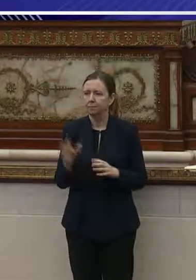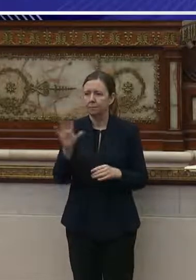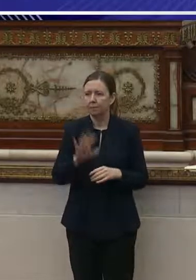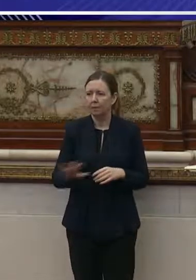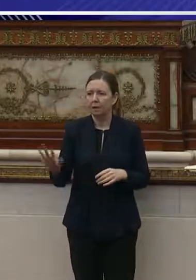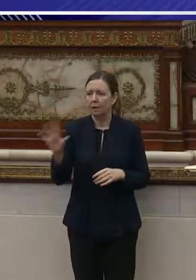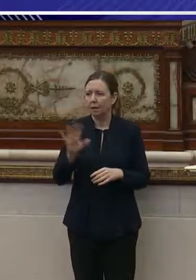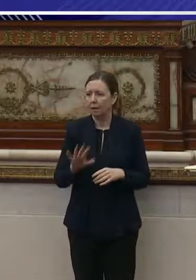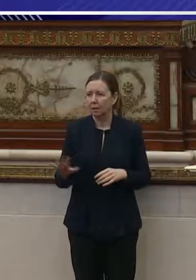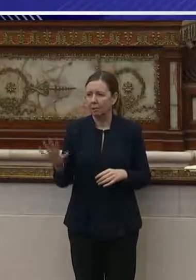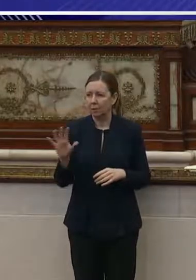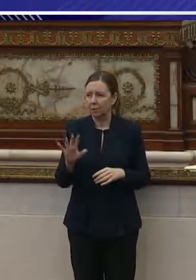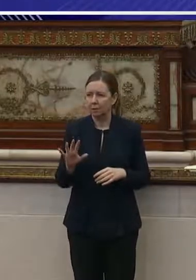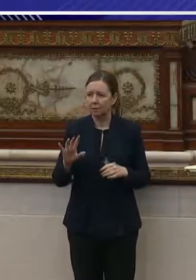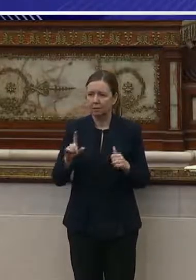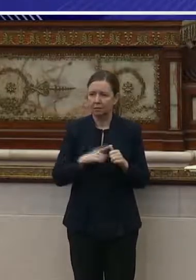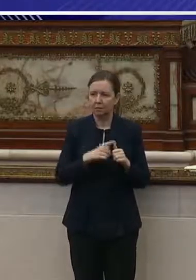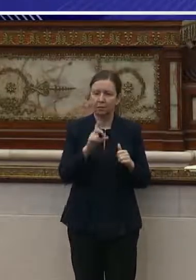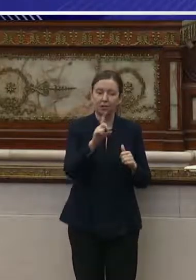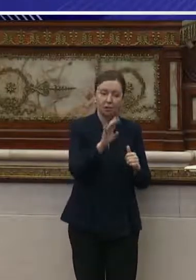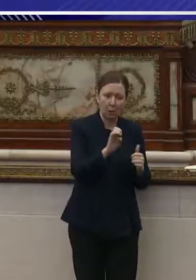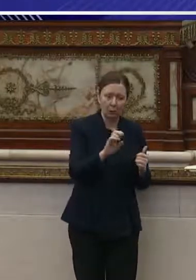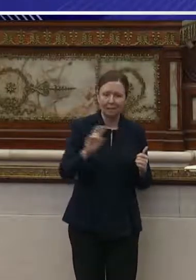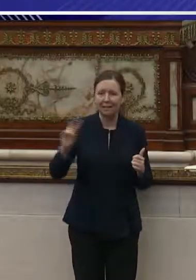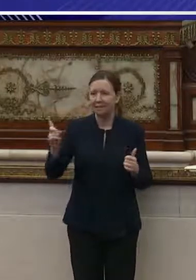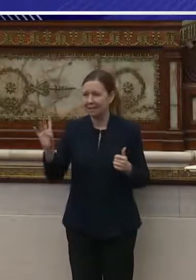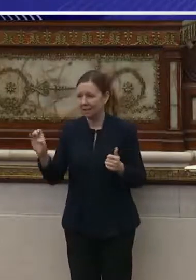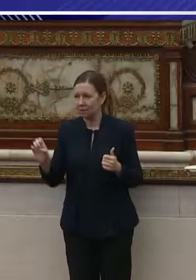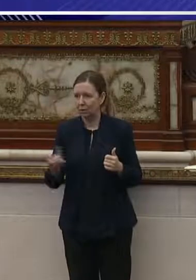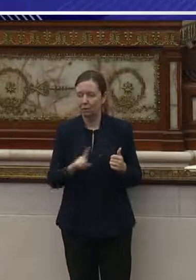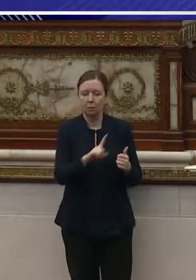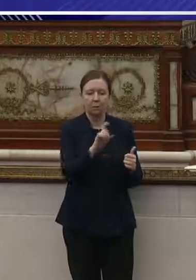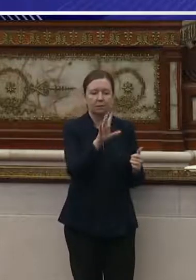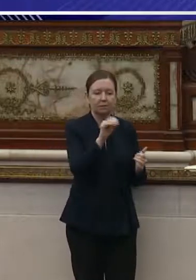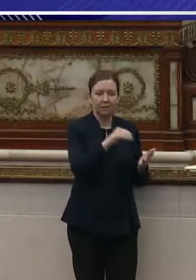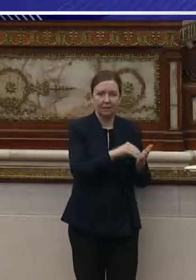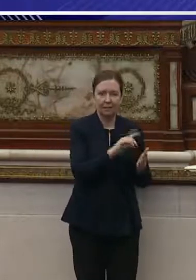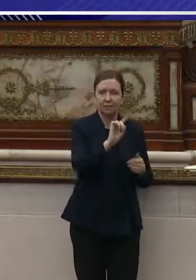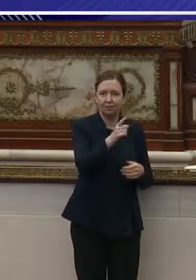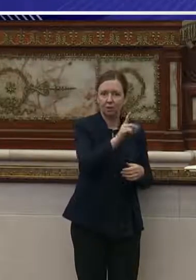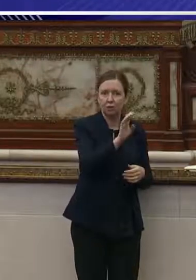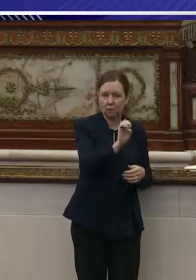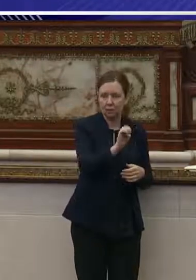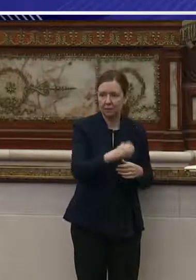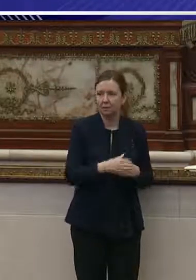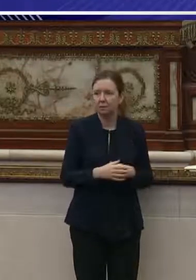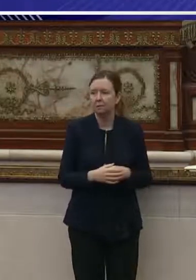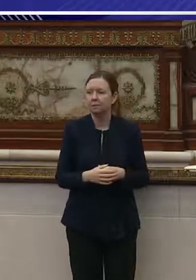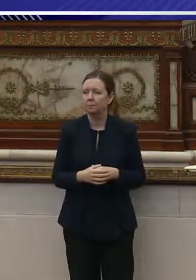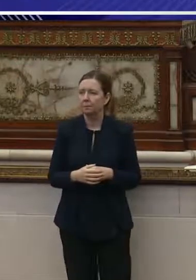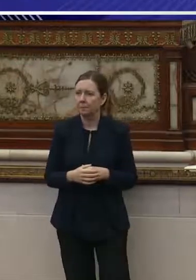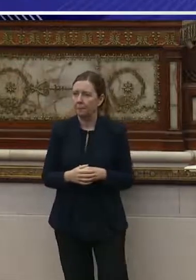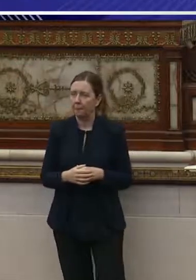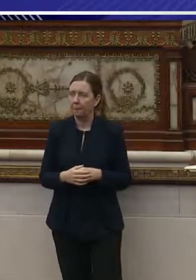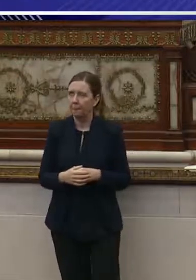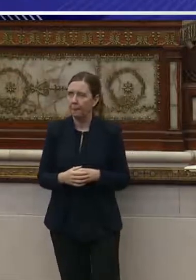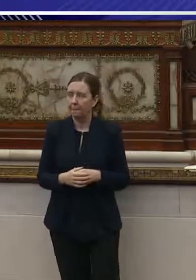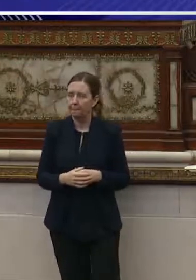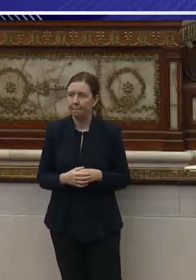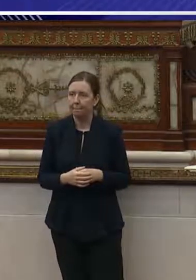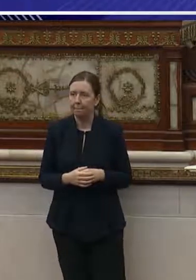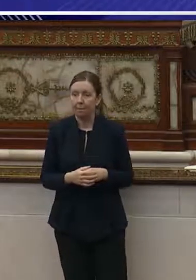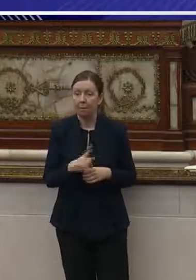Approximately, there's first doses and second doses. So it's approximately 150,000 first doses. We